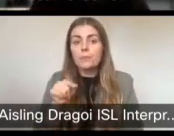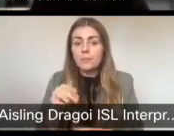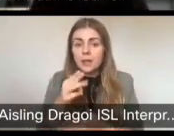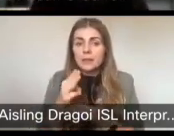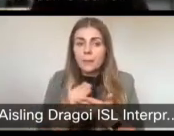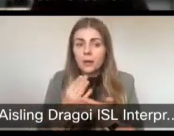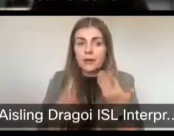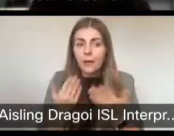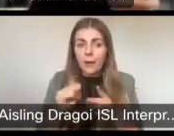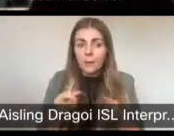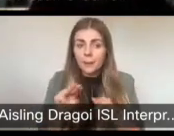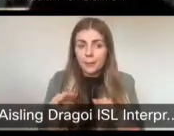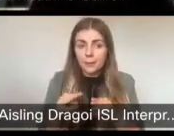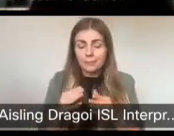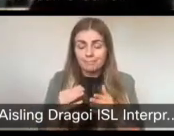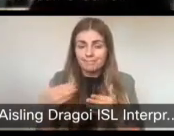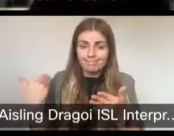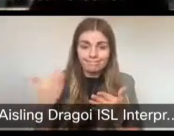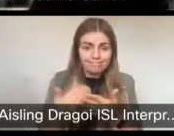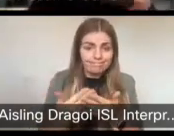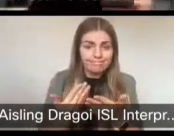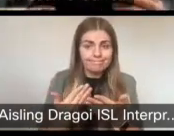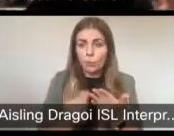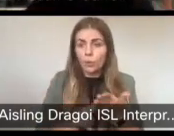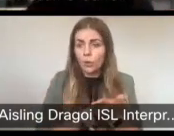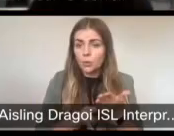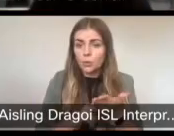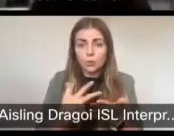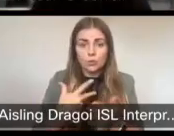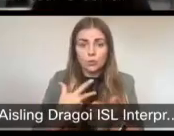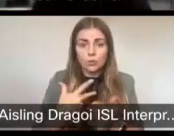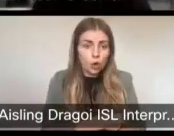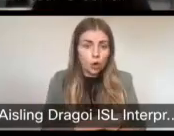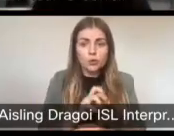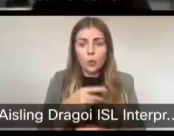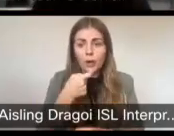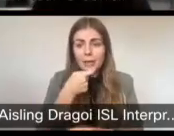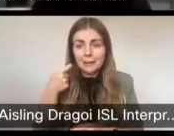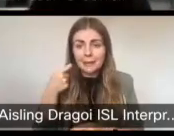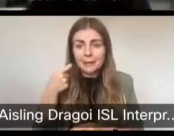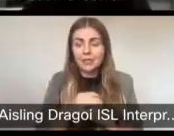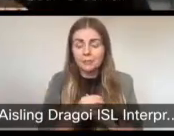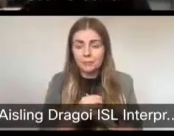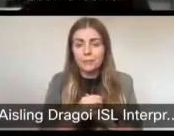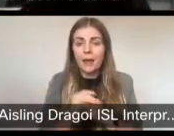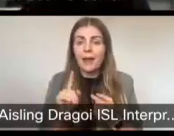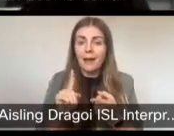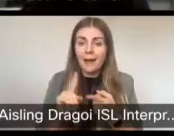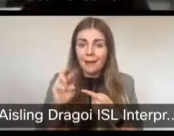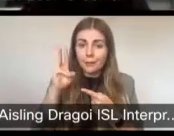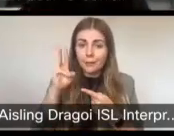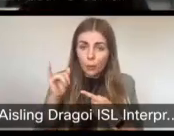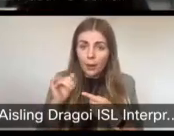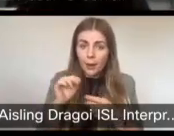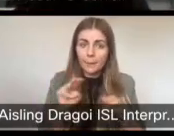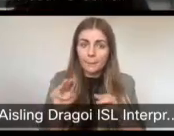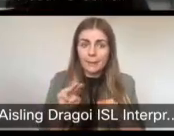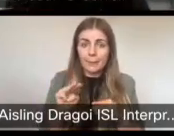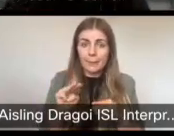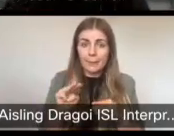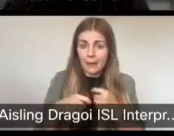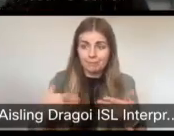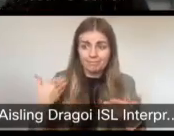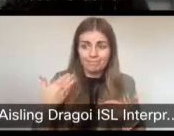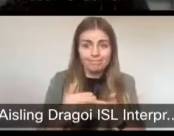up using drugs and in addiction, and why people end up experiencing homelessness.